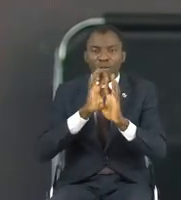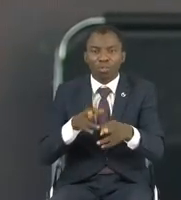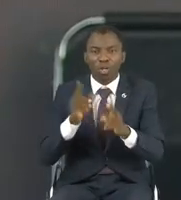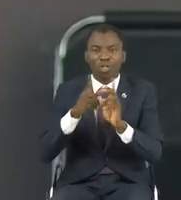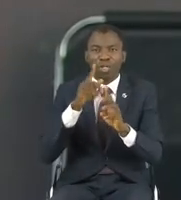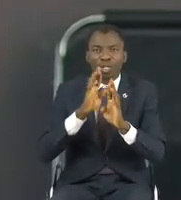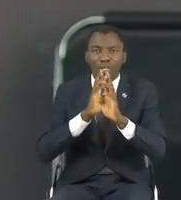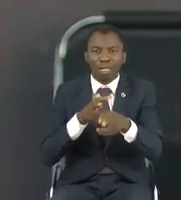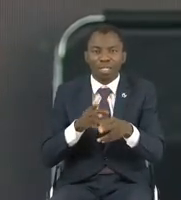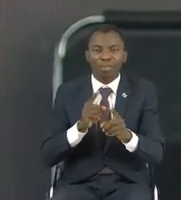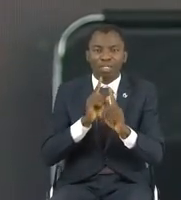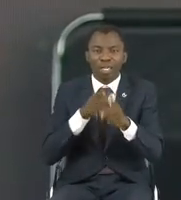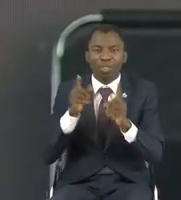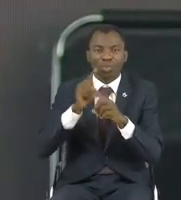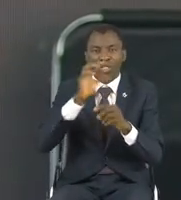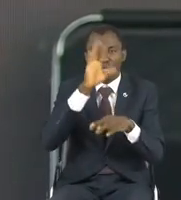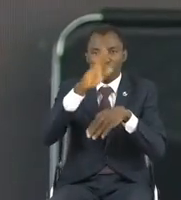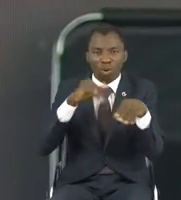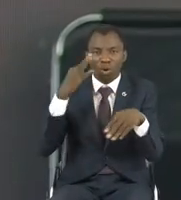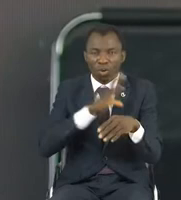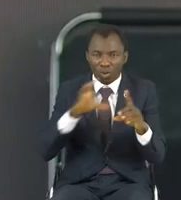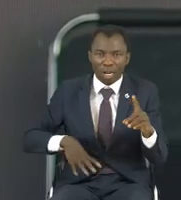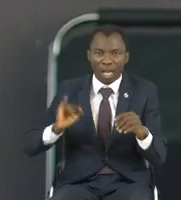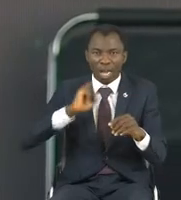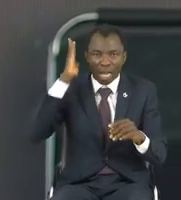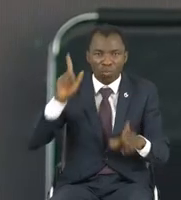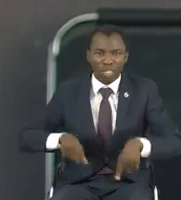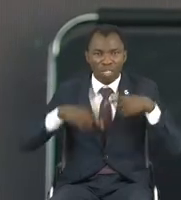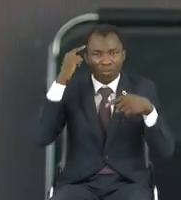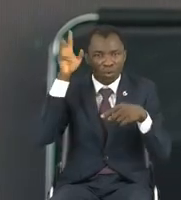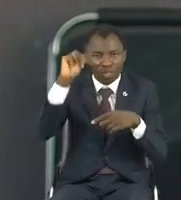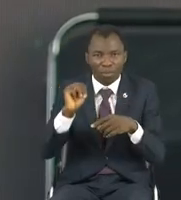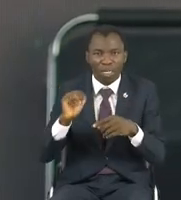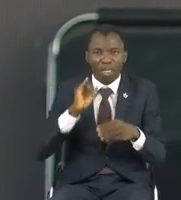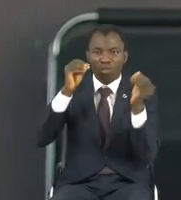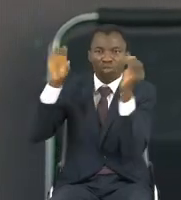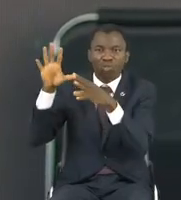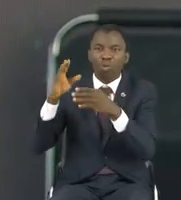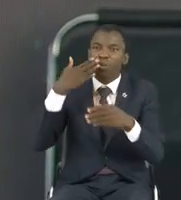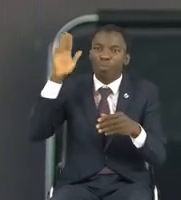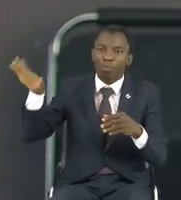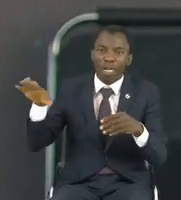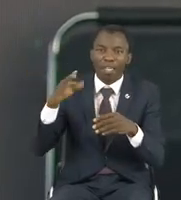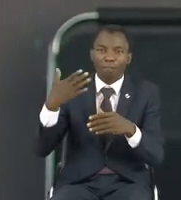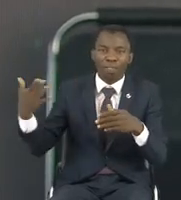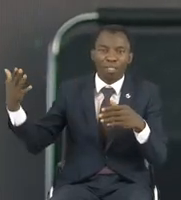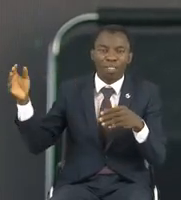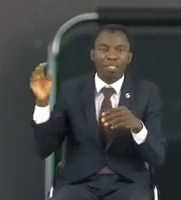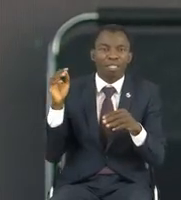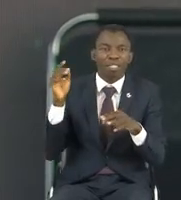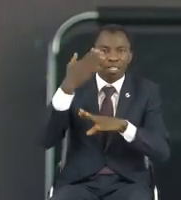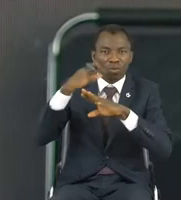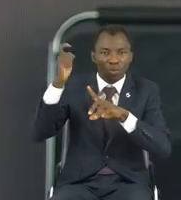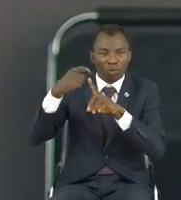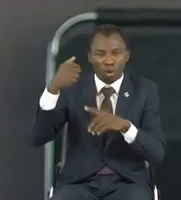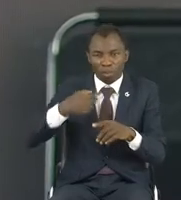me. I would live for him. He took bad things away from me. And I will live by his